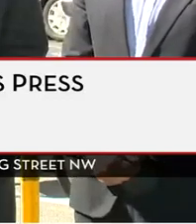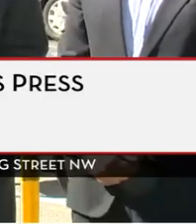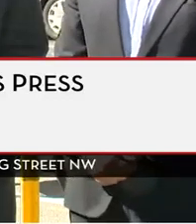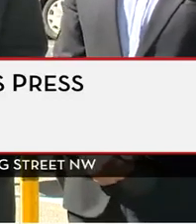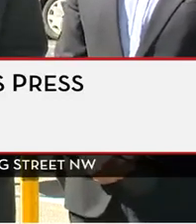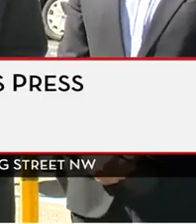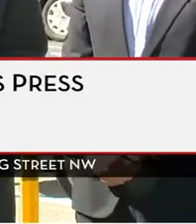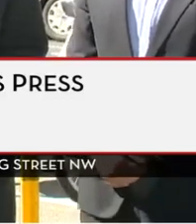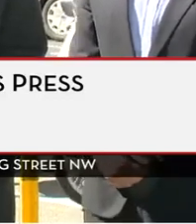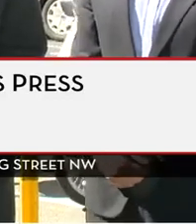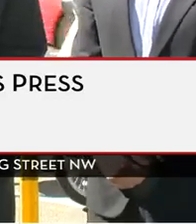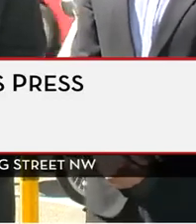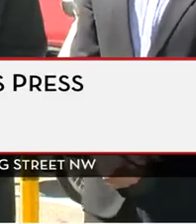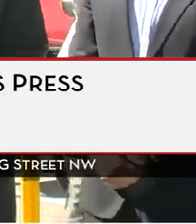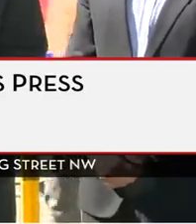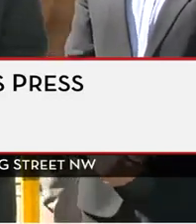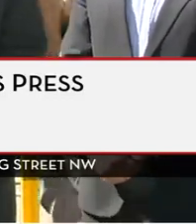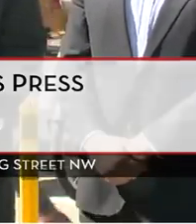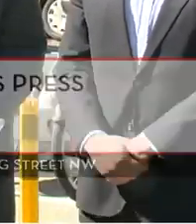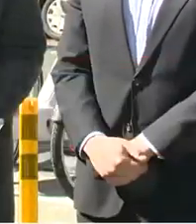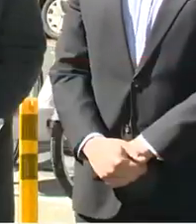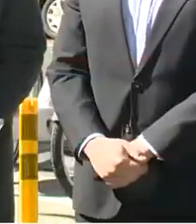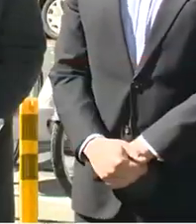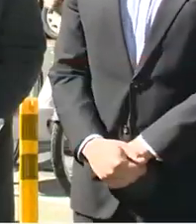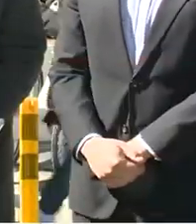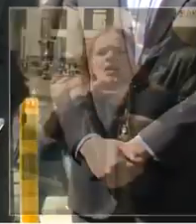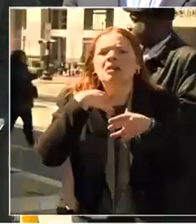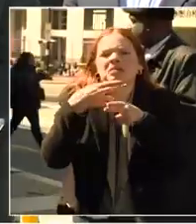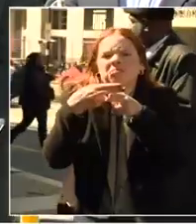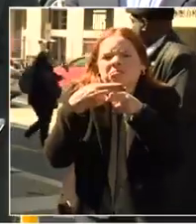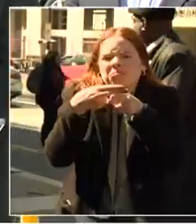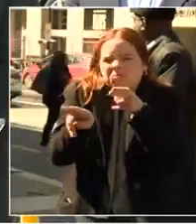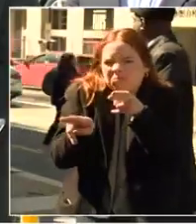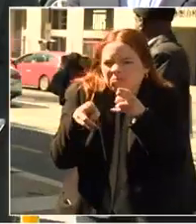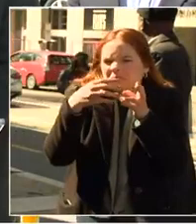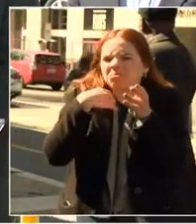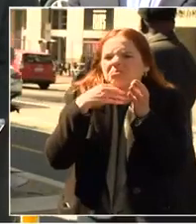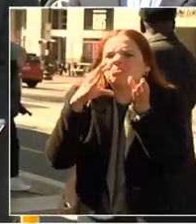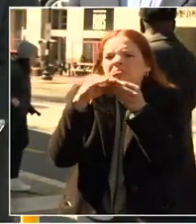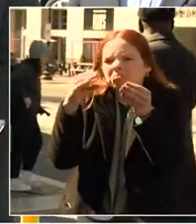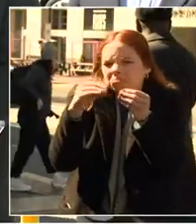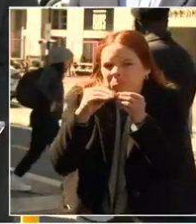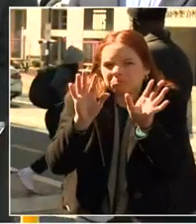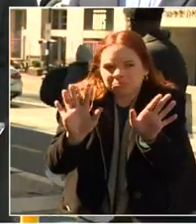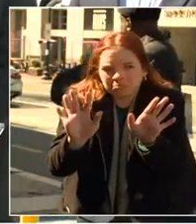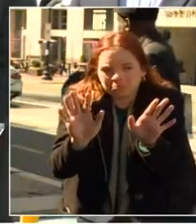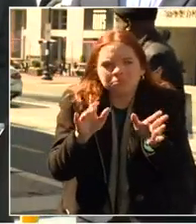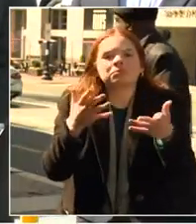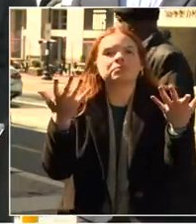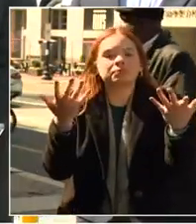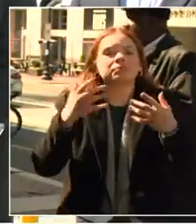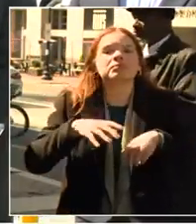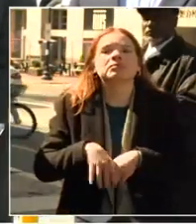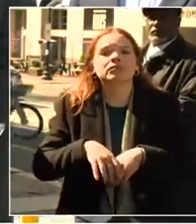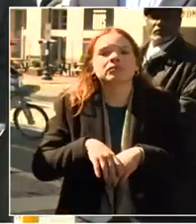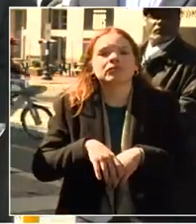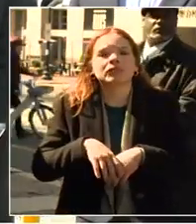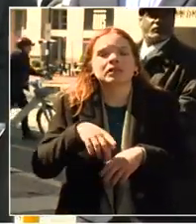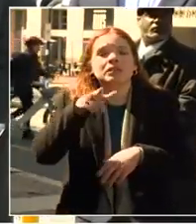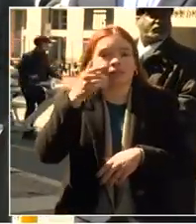Okay, good morning, everybody. I have a short statement. As you are aware, last week